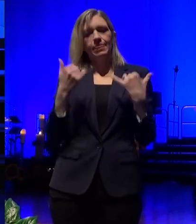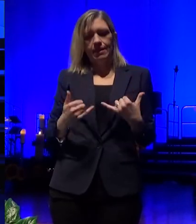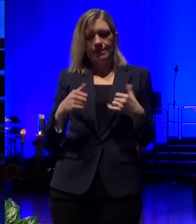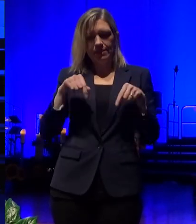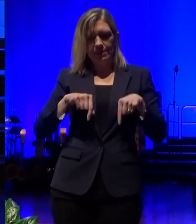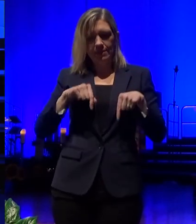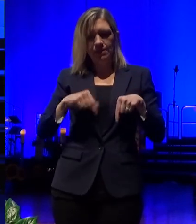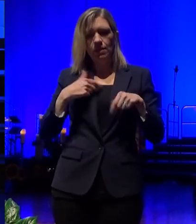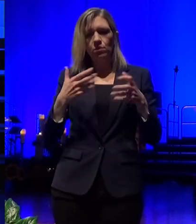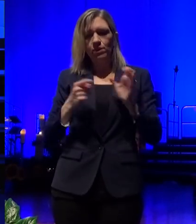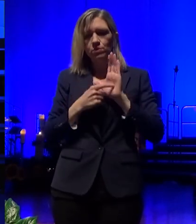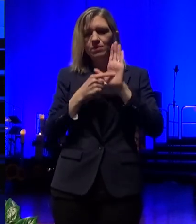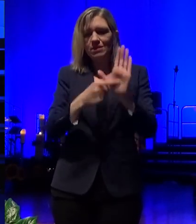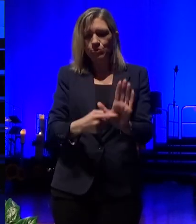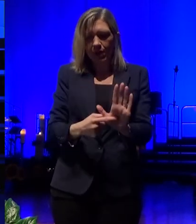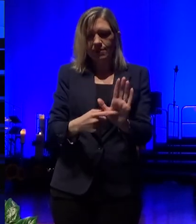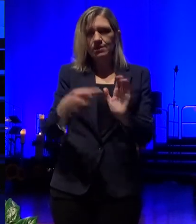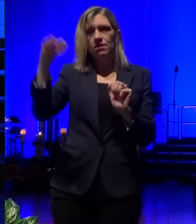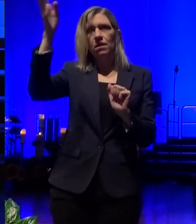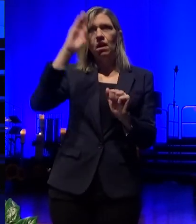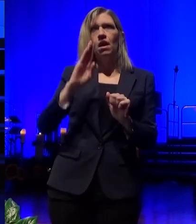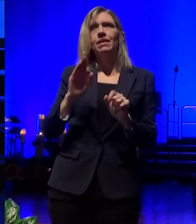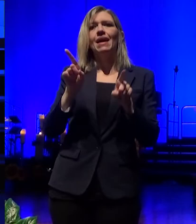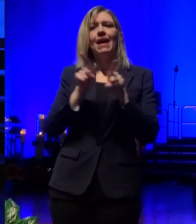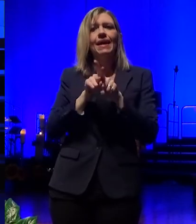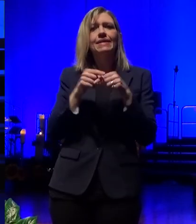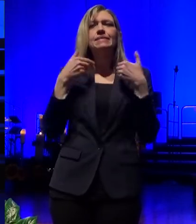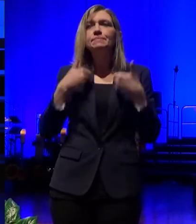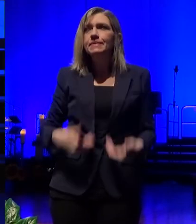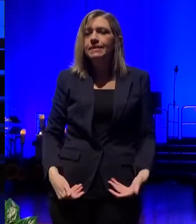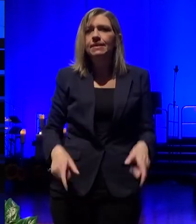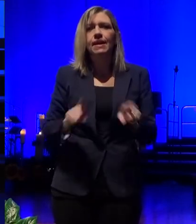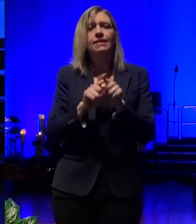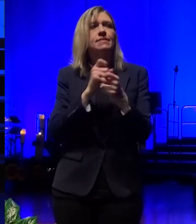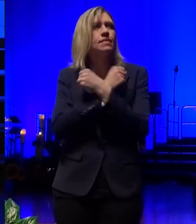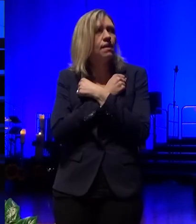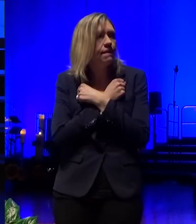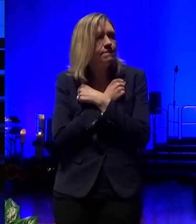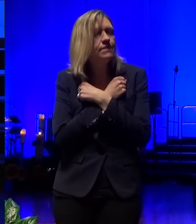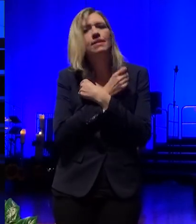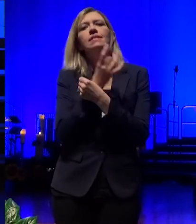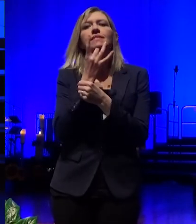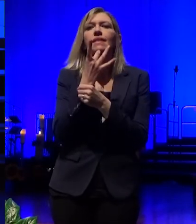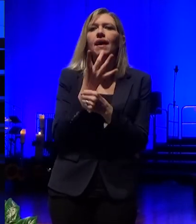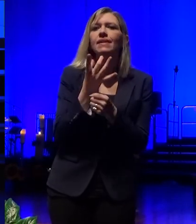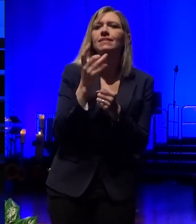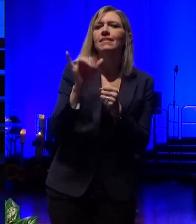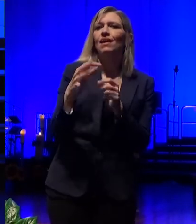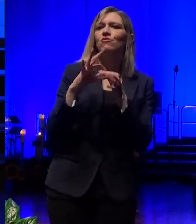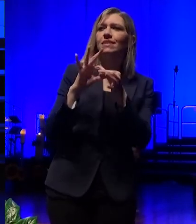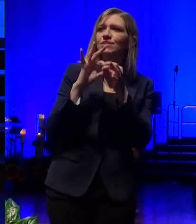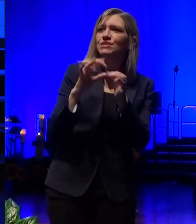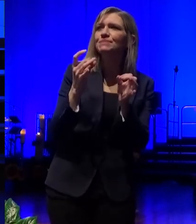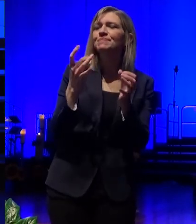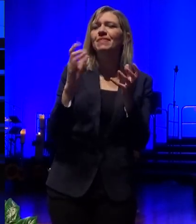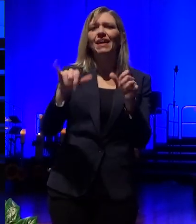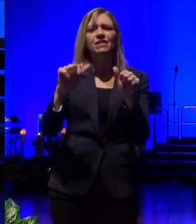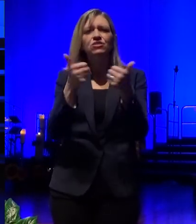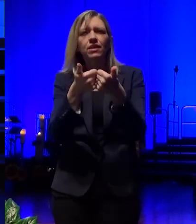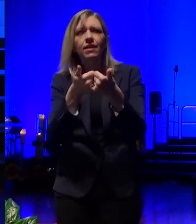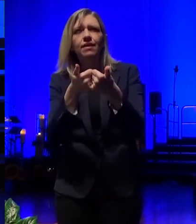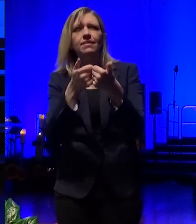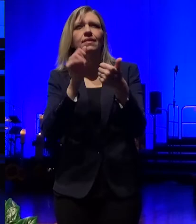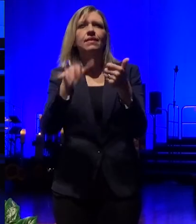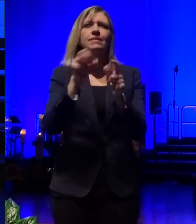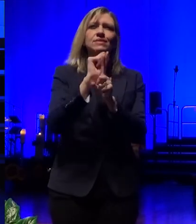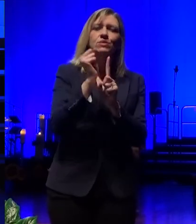this, to express God as me, as love, as light in that relationship, in that challenge I'm